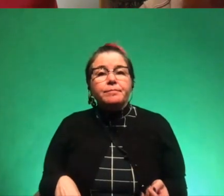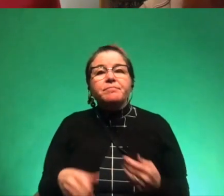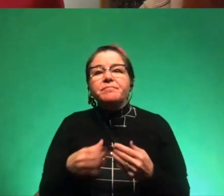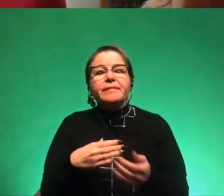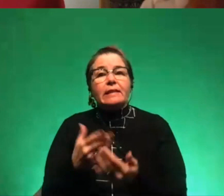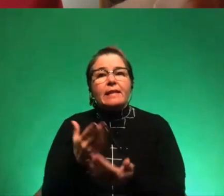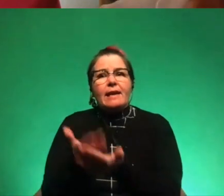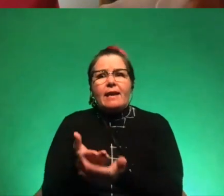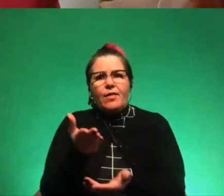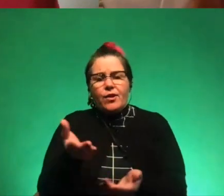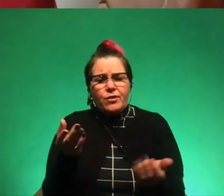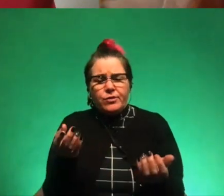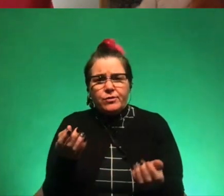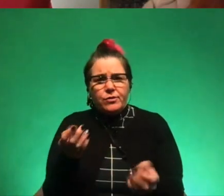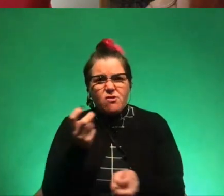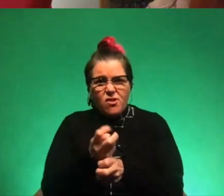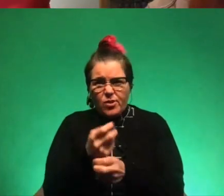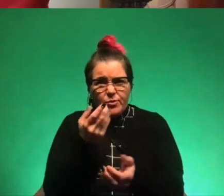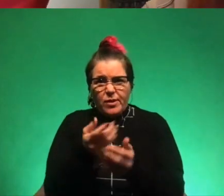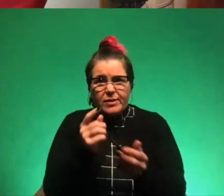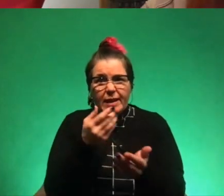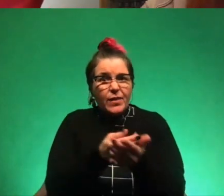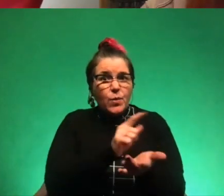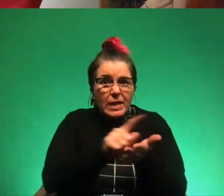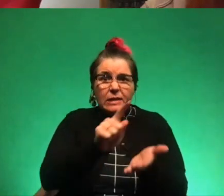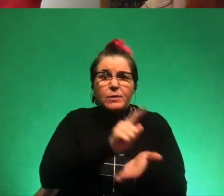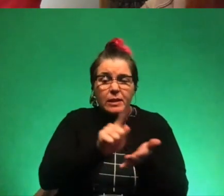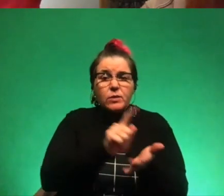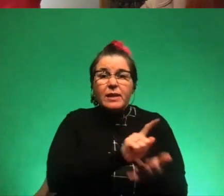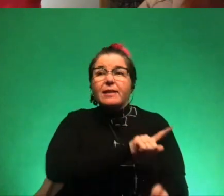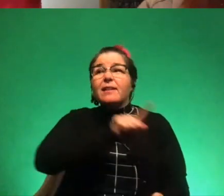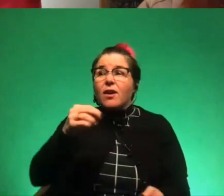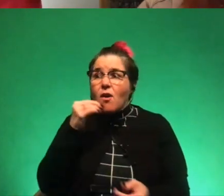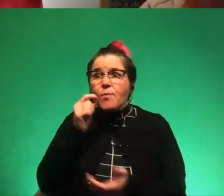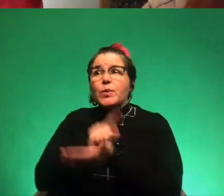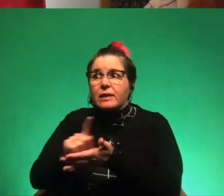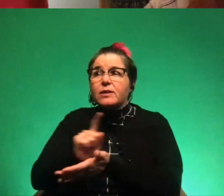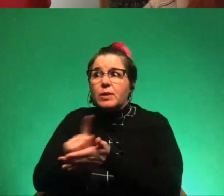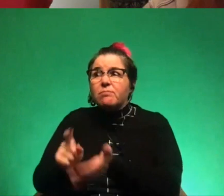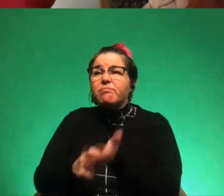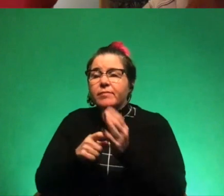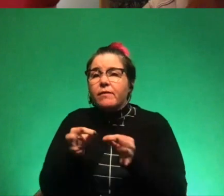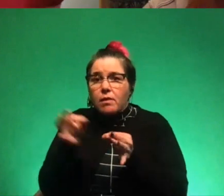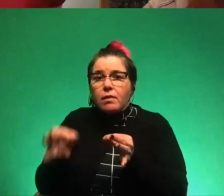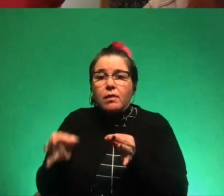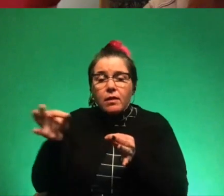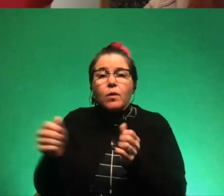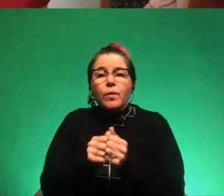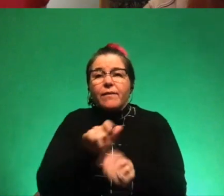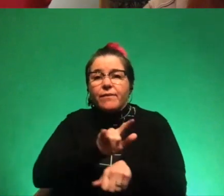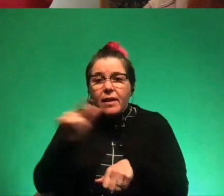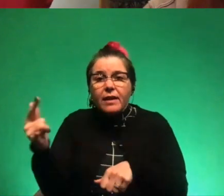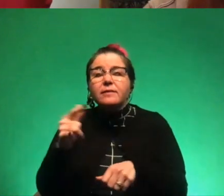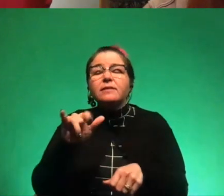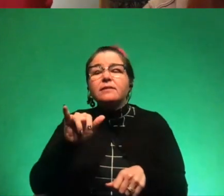there, can take weeks. And getting home this year took weeks because we had delays with the flights and the ice